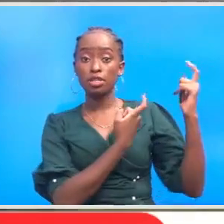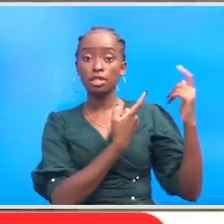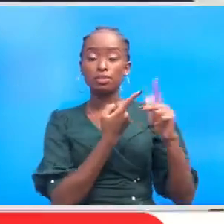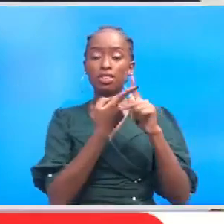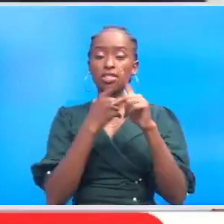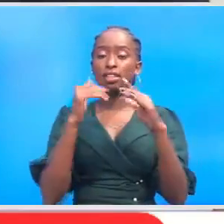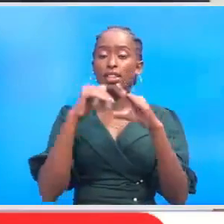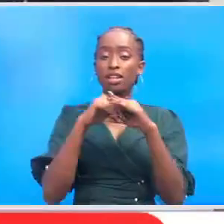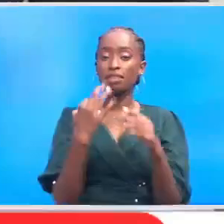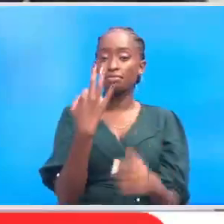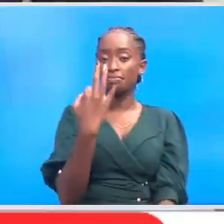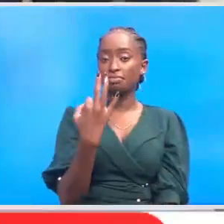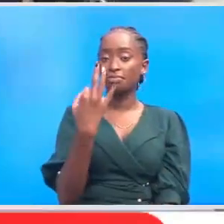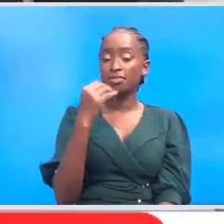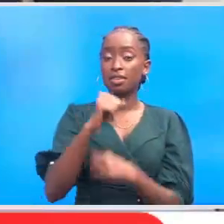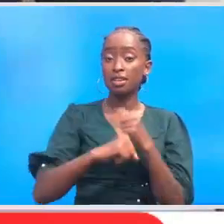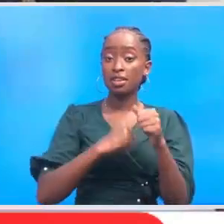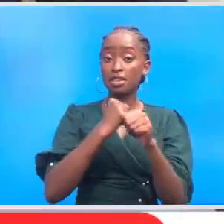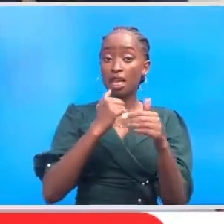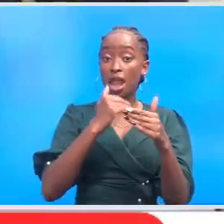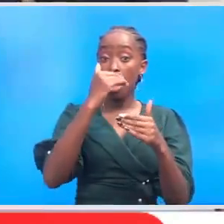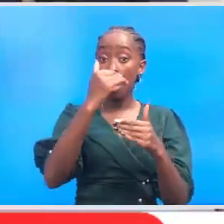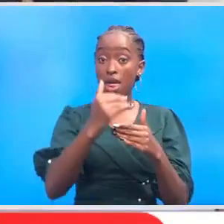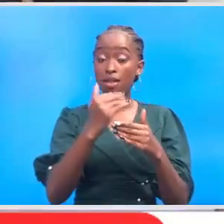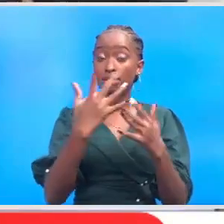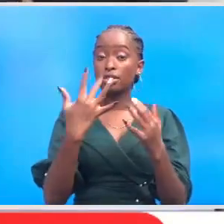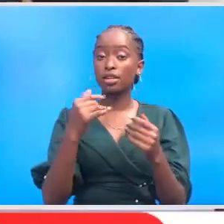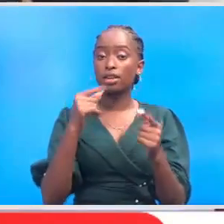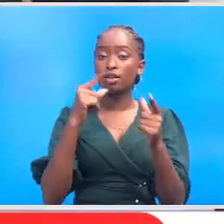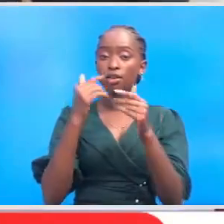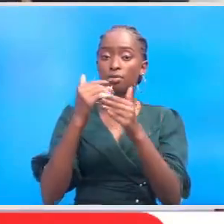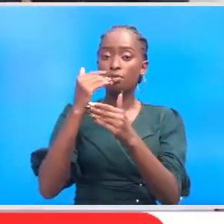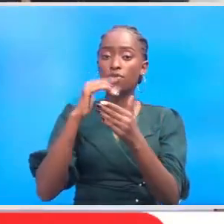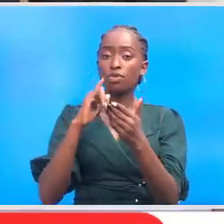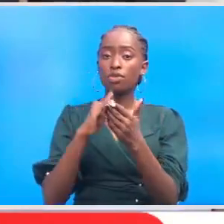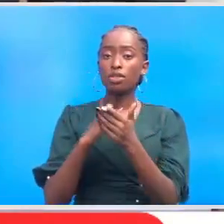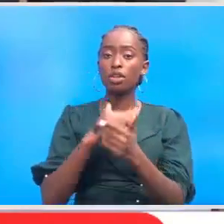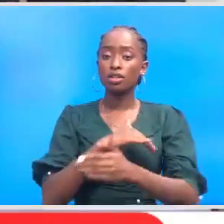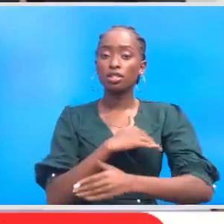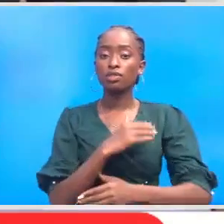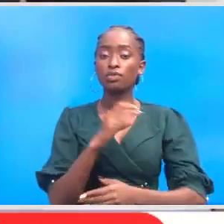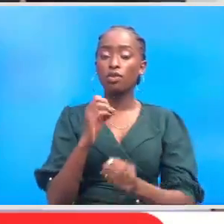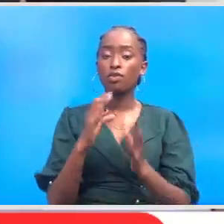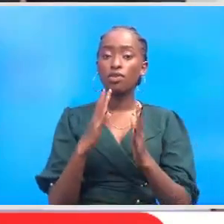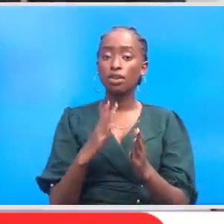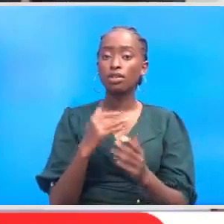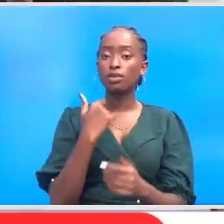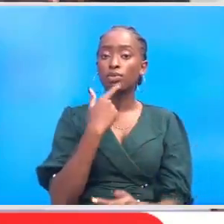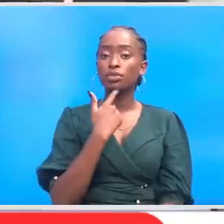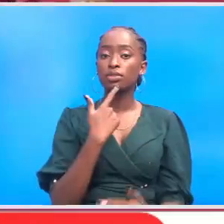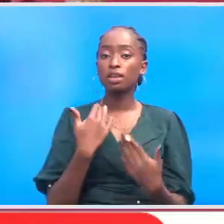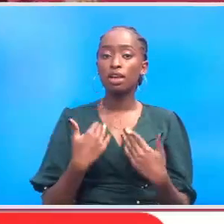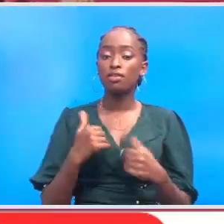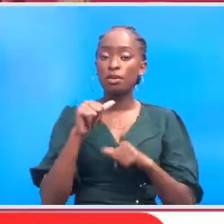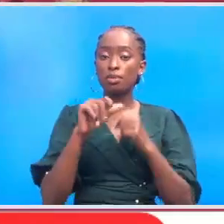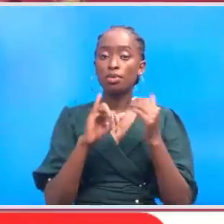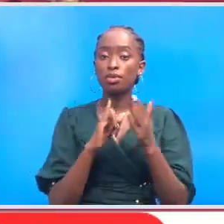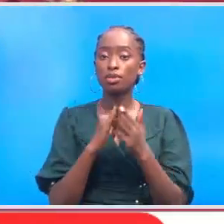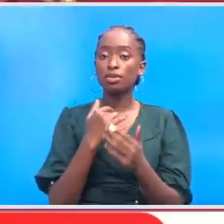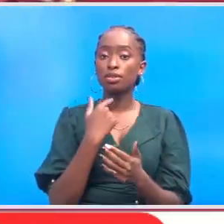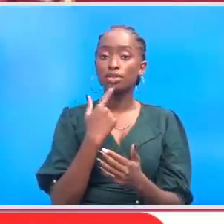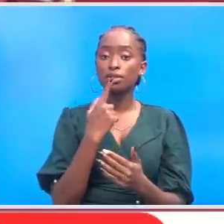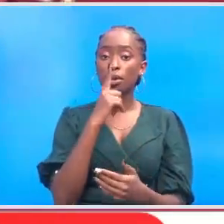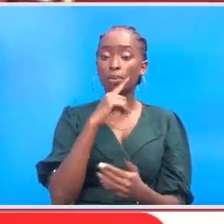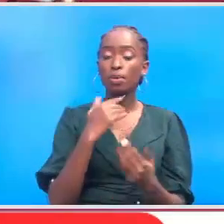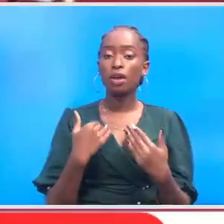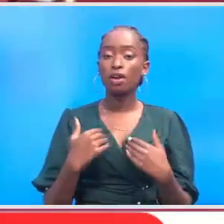next year. While appearing before the committee, IEBC Chief Executive Officer Hussein Marjani says the commission will require